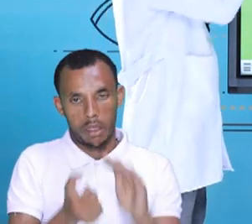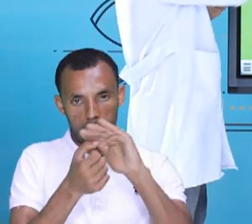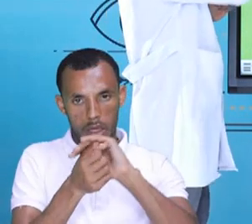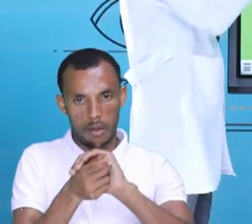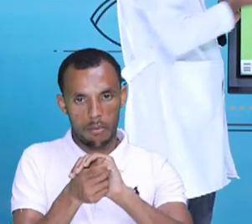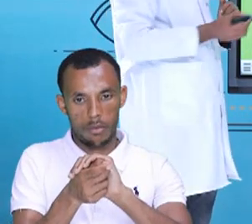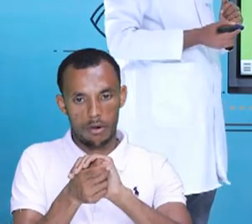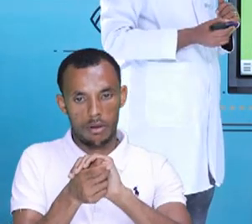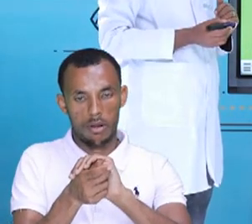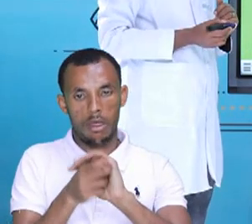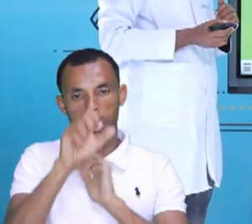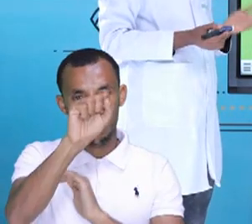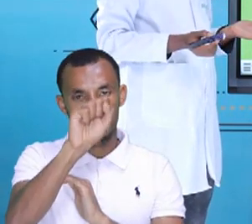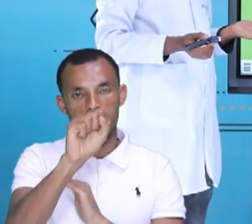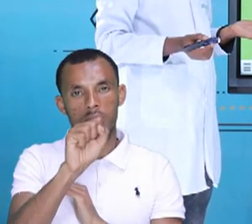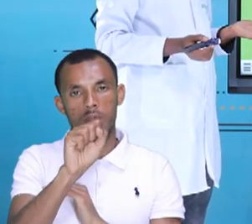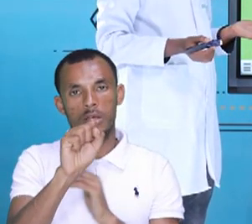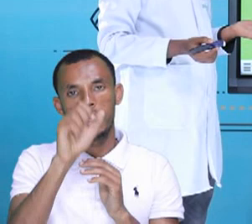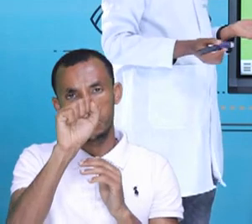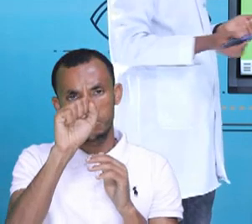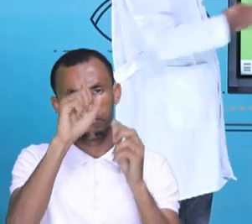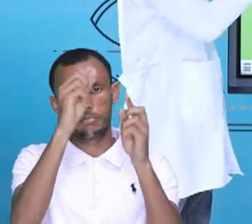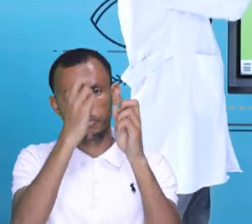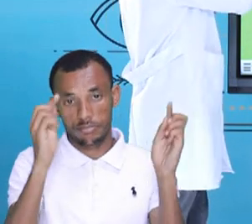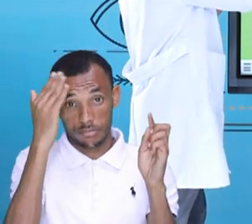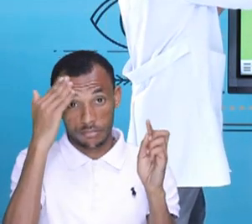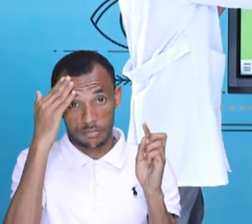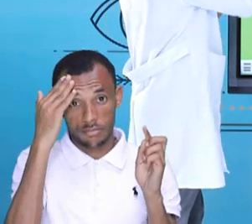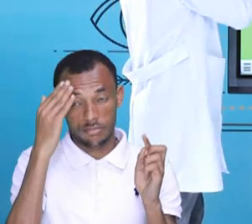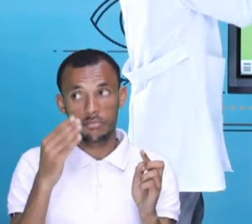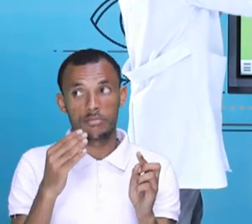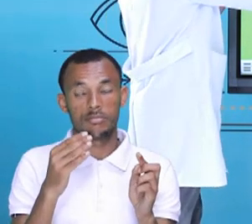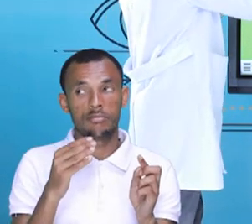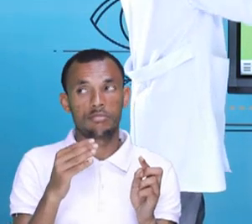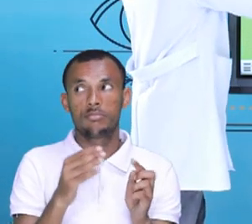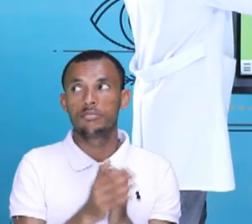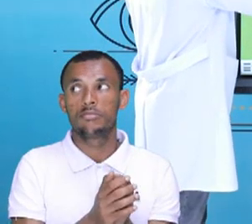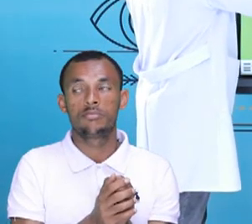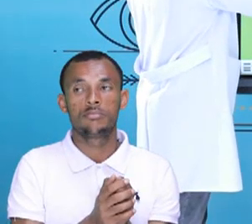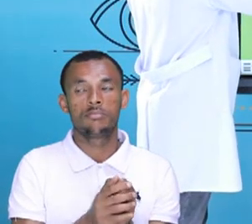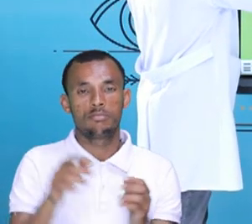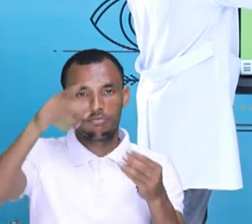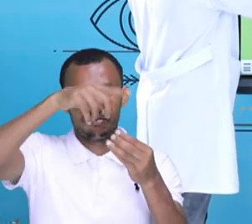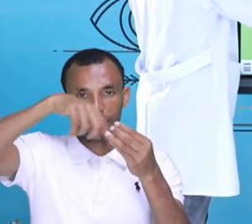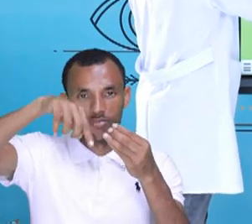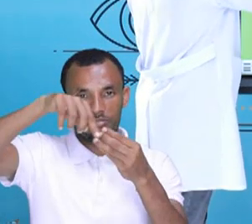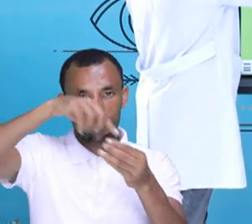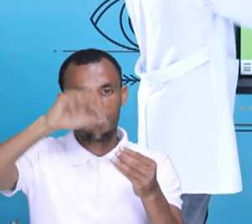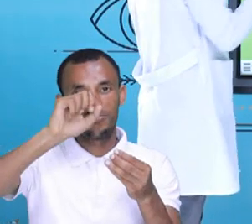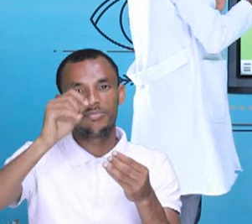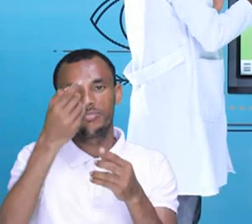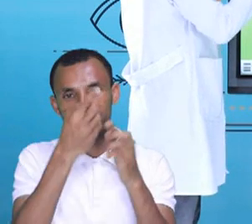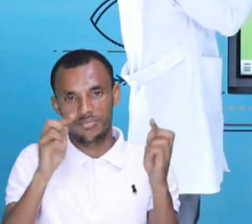Example, you know S, the shape of S? S is spherical in shape, this one. Another S is spherical in shape, this